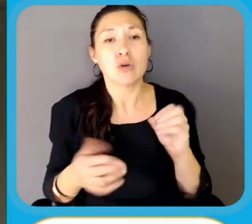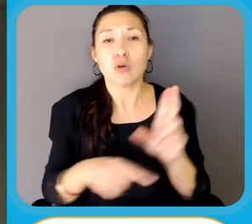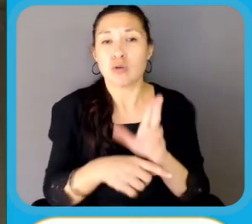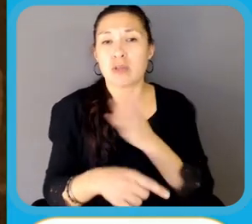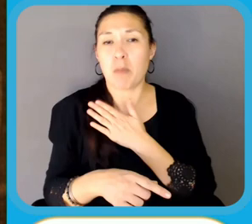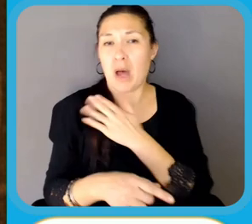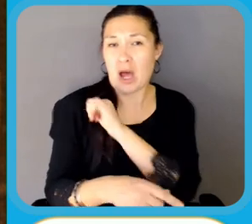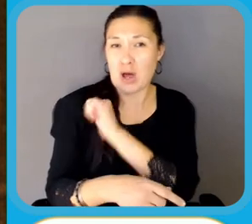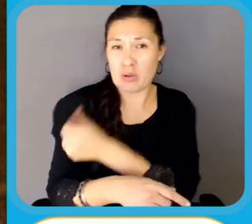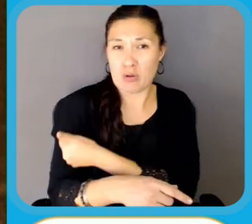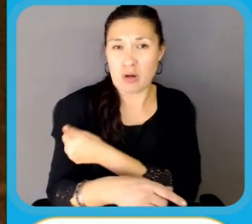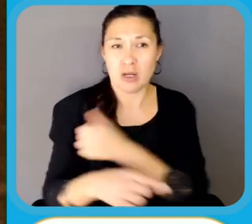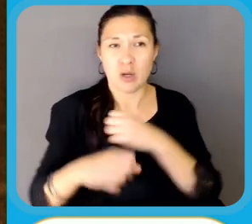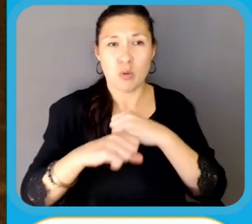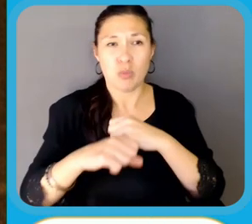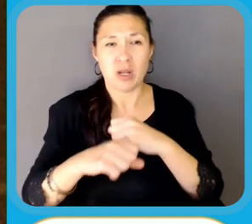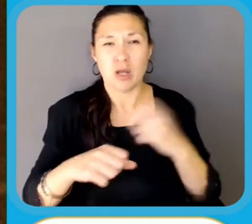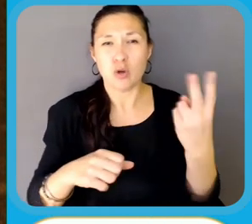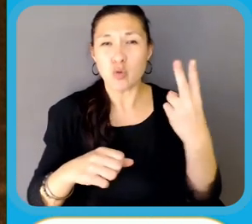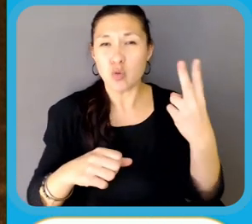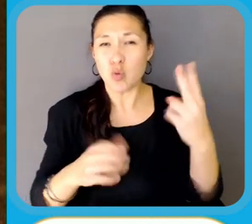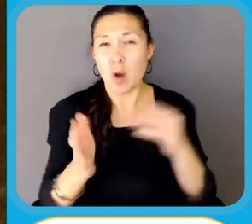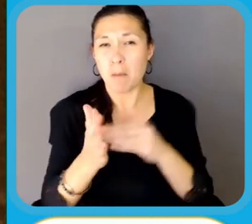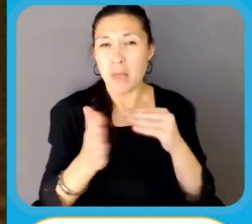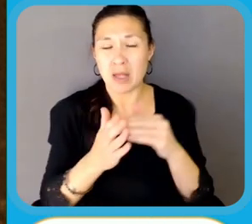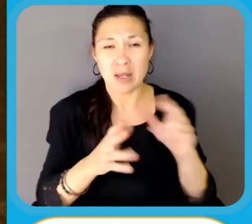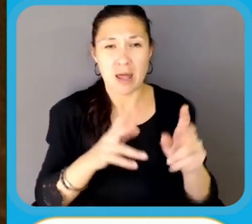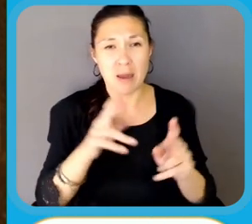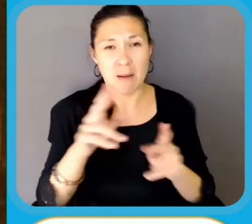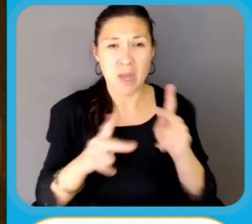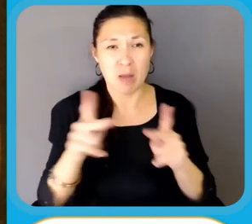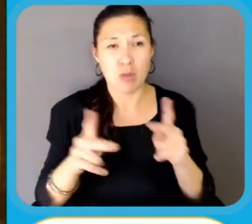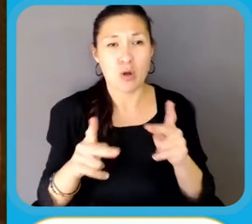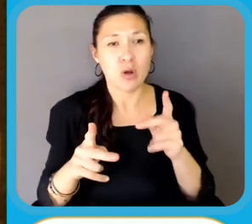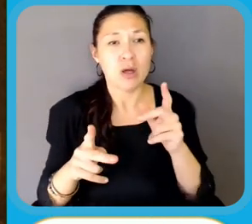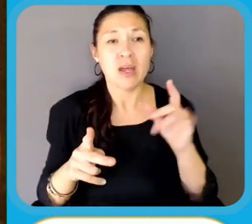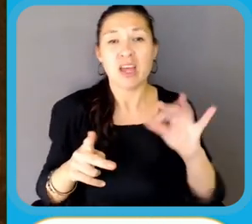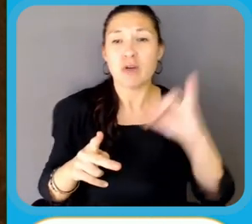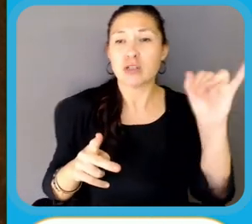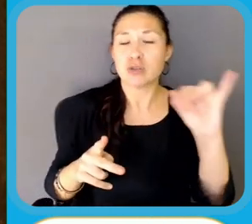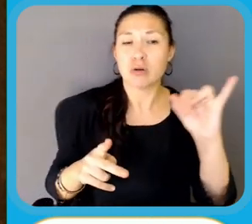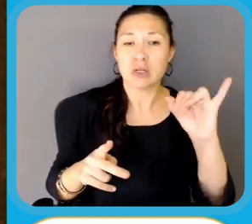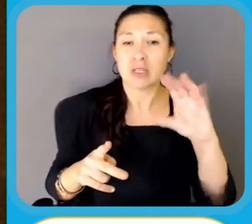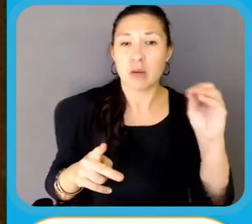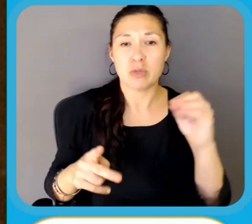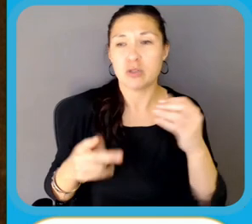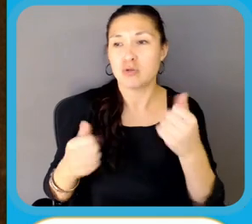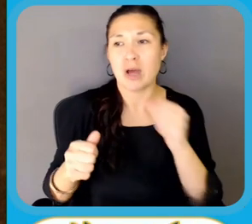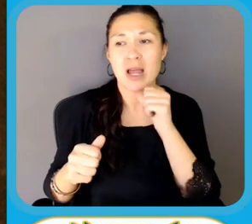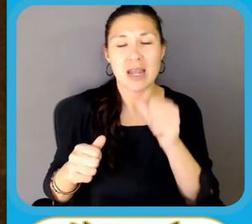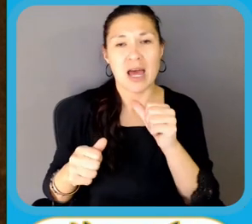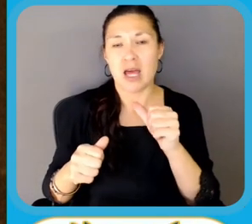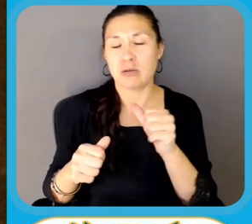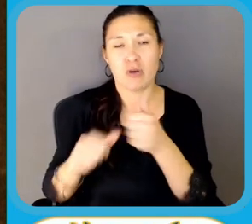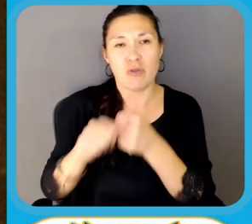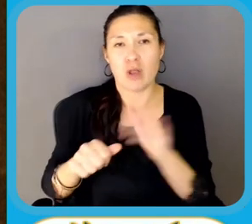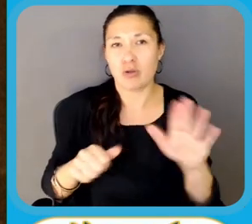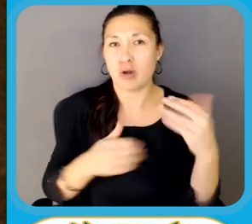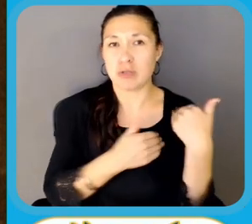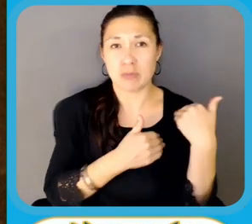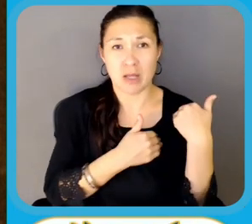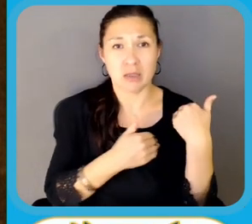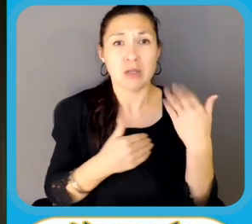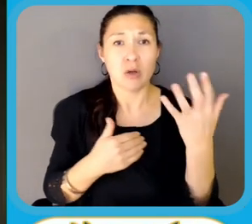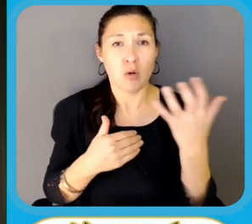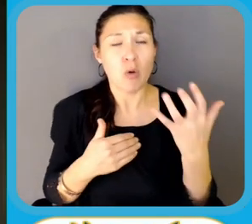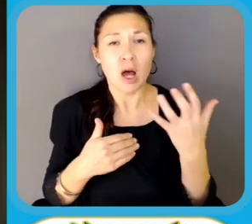more than 2 million policyholders when insurance companies try to flee and not renew their home coverage. That is why I'm pushing our insurance industry